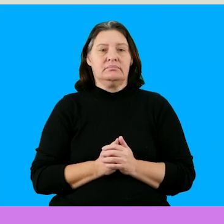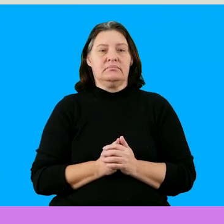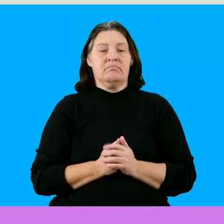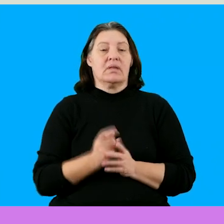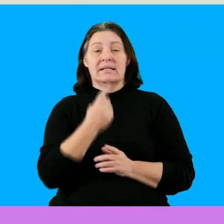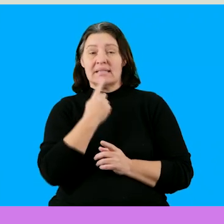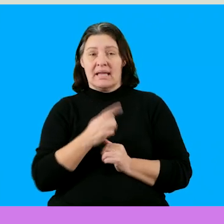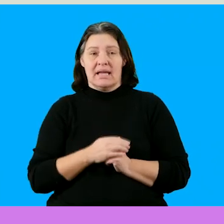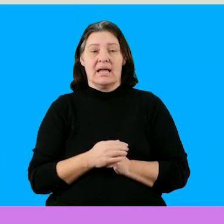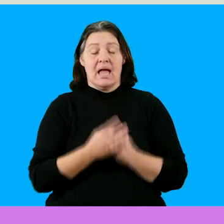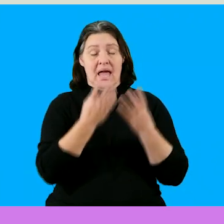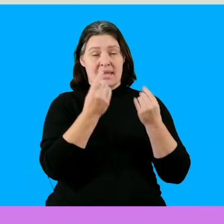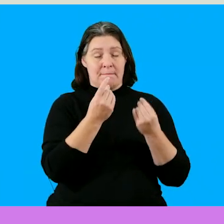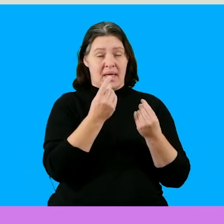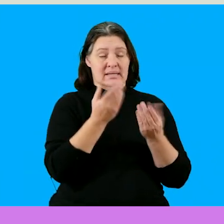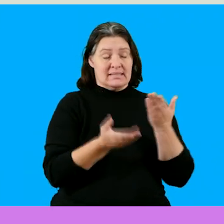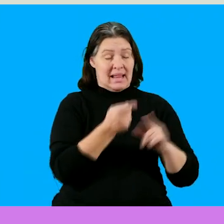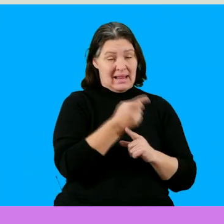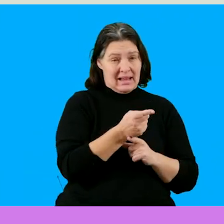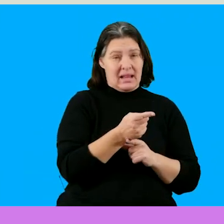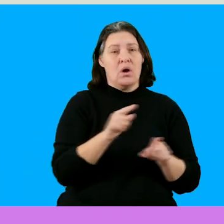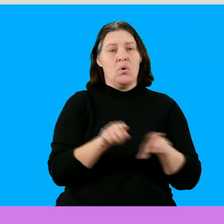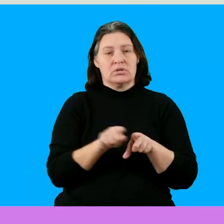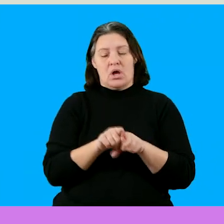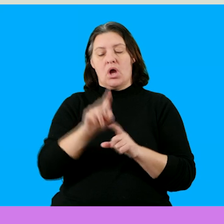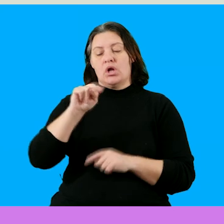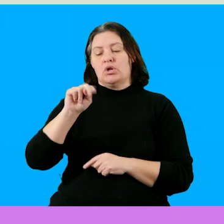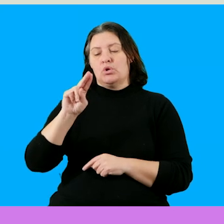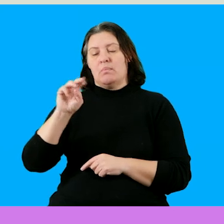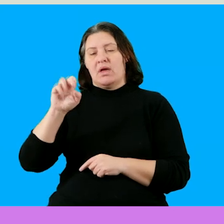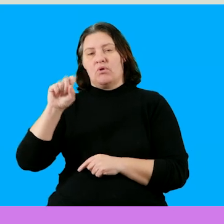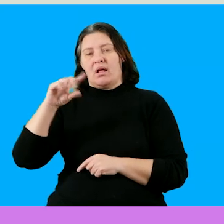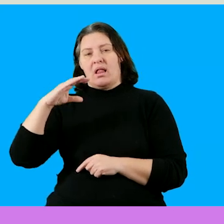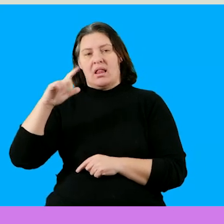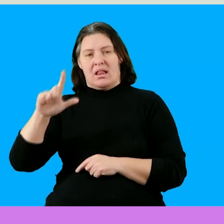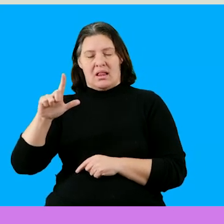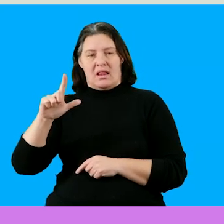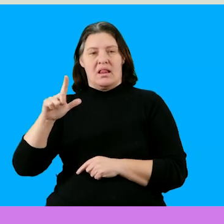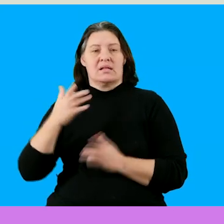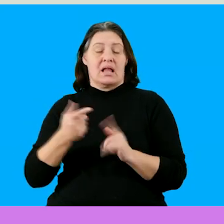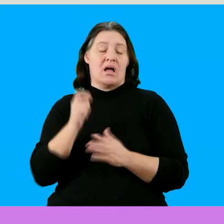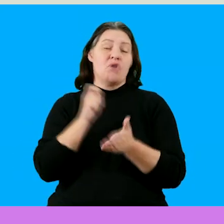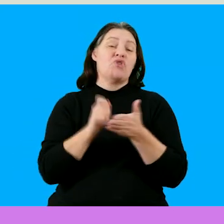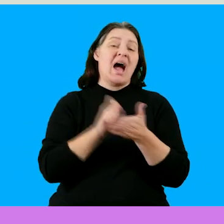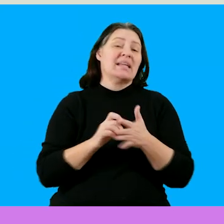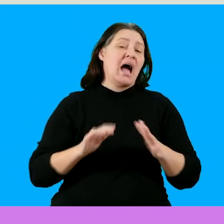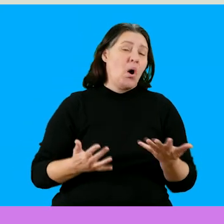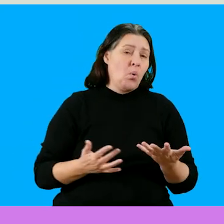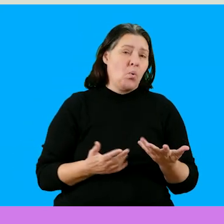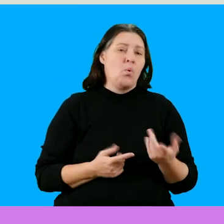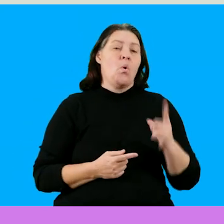it. I indicated here that the number scale is also known as a numerical scale. Okay, it's always written in the